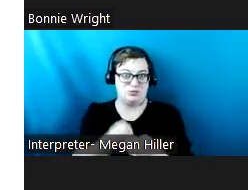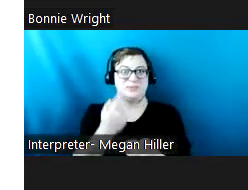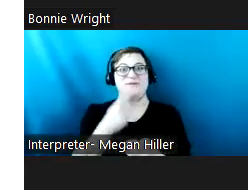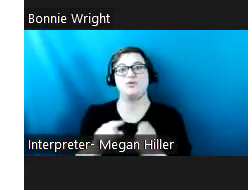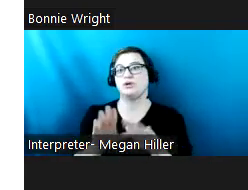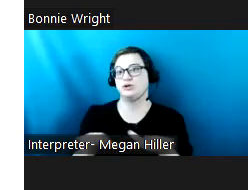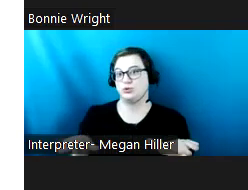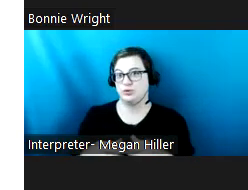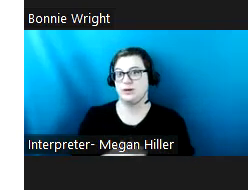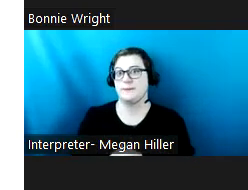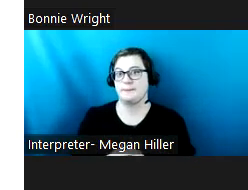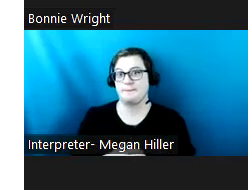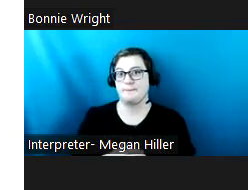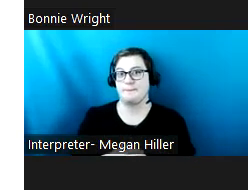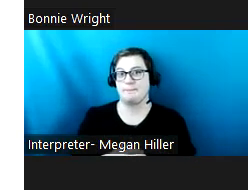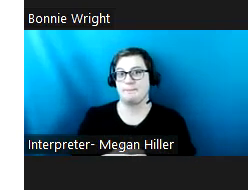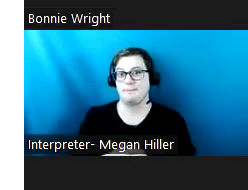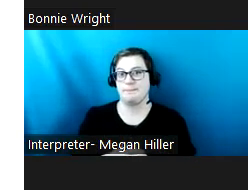children.